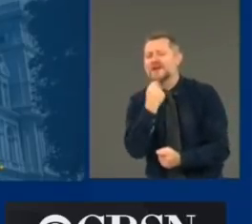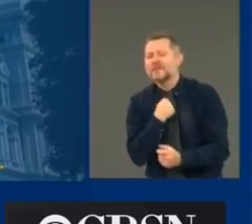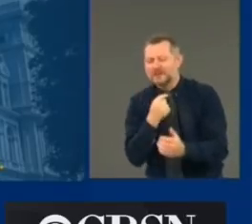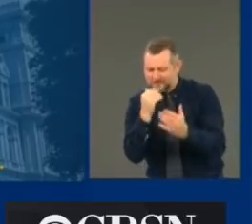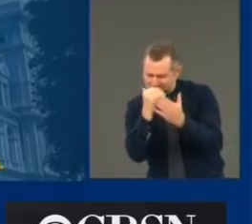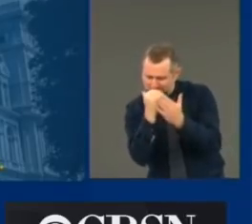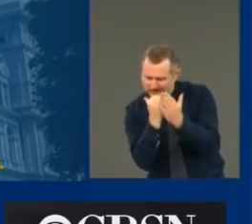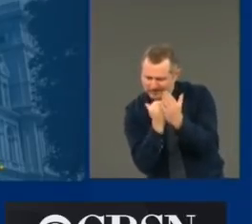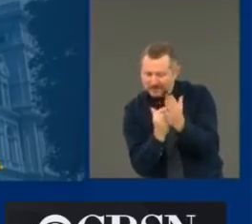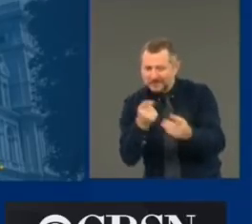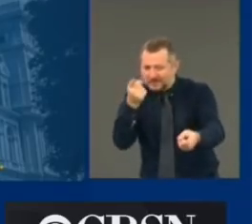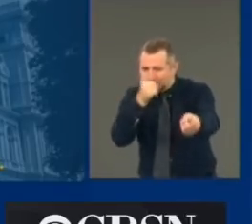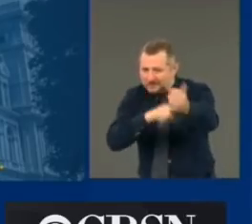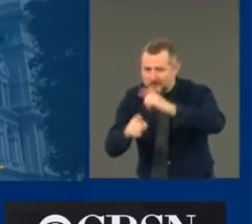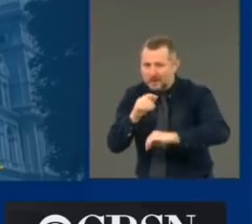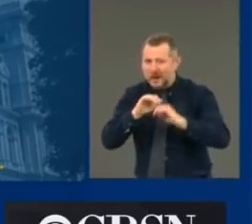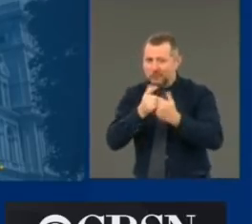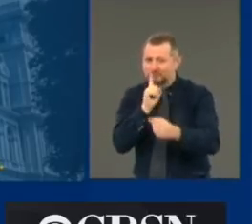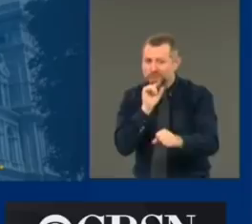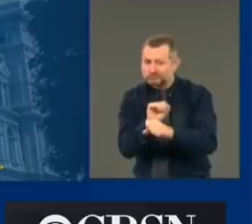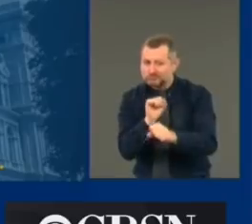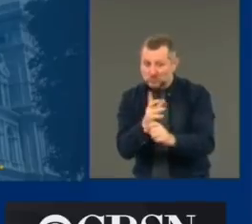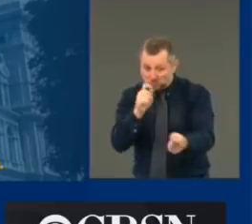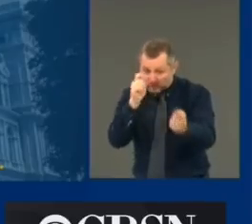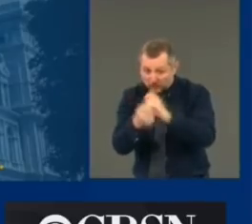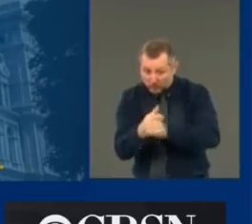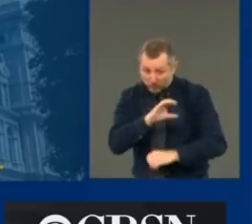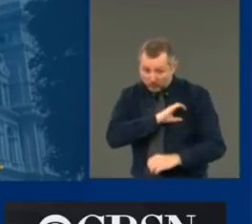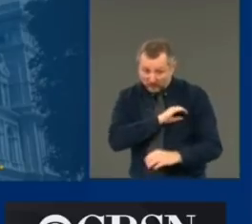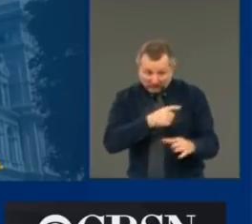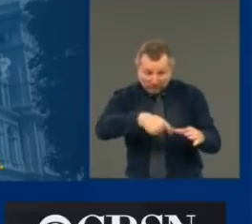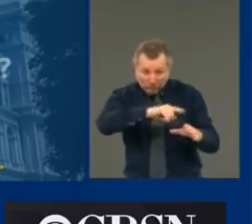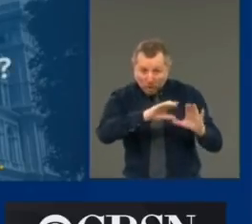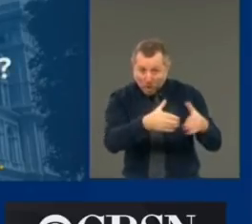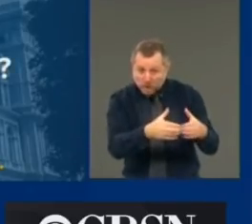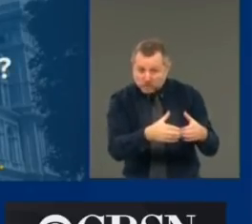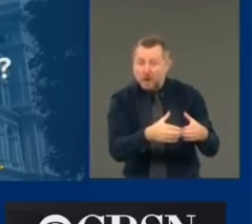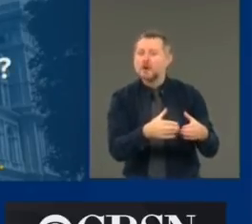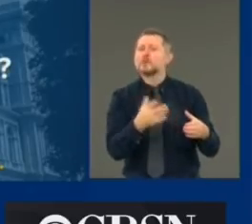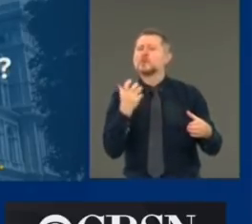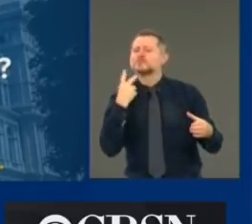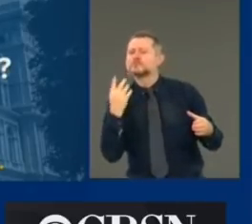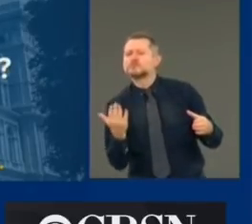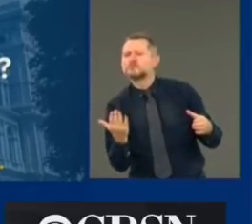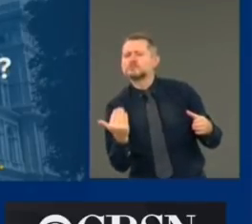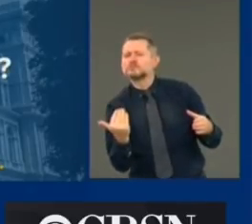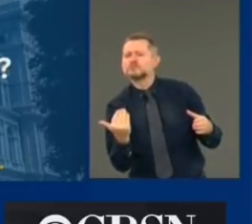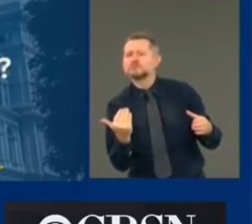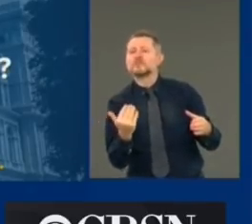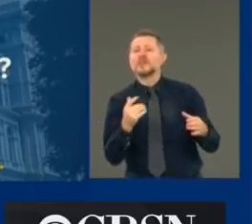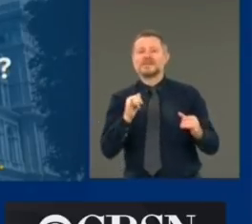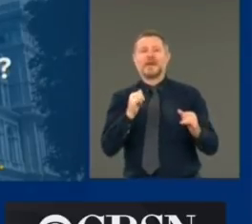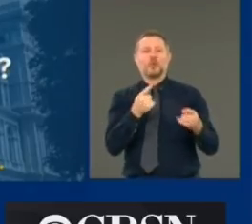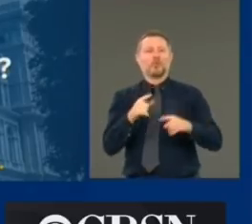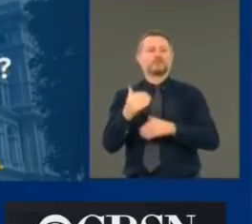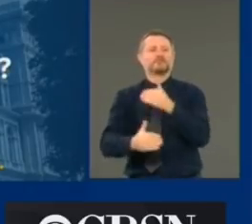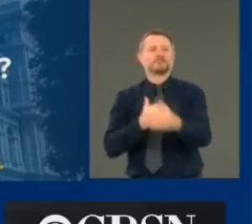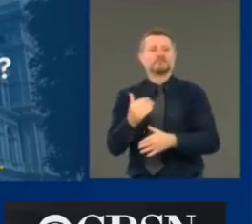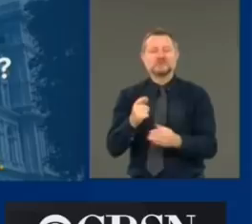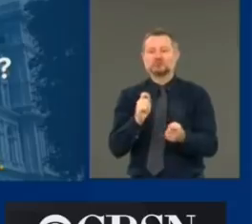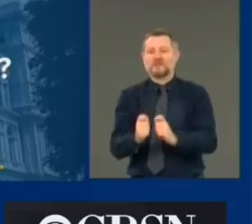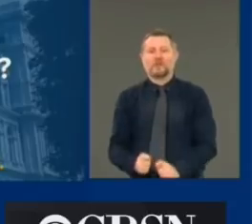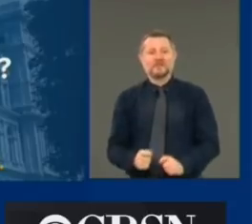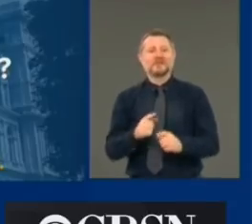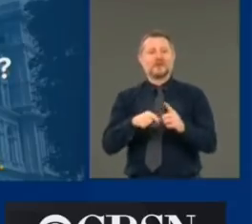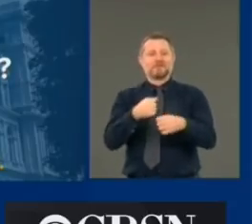remake your police force. That's the stage that we're in New York. And